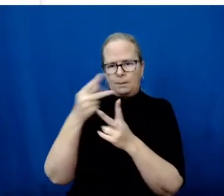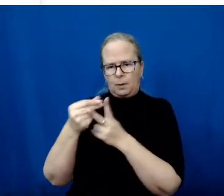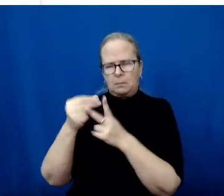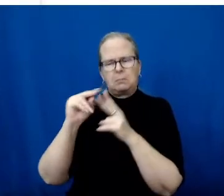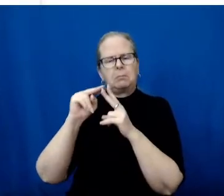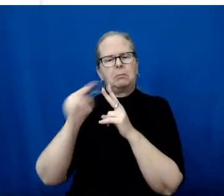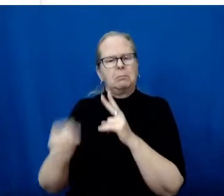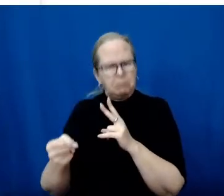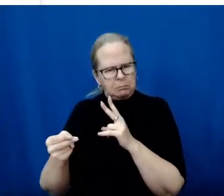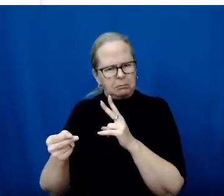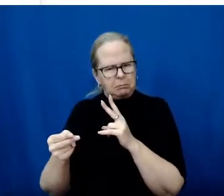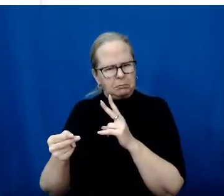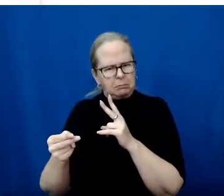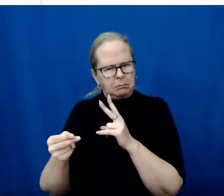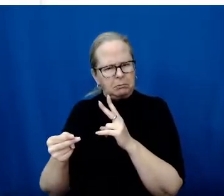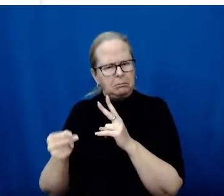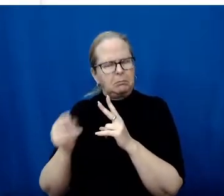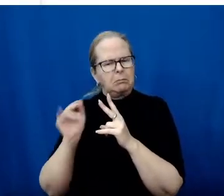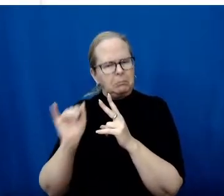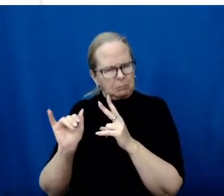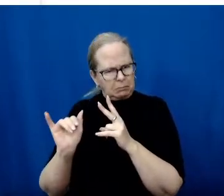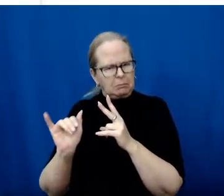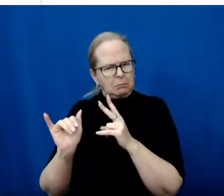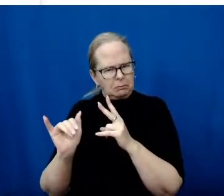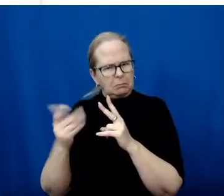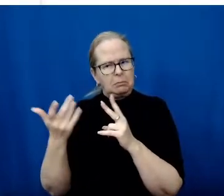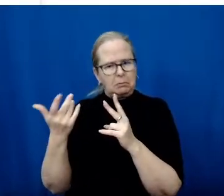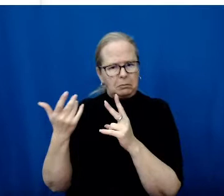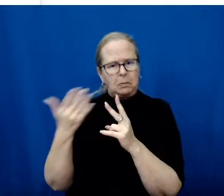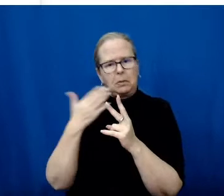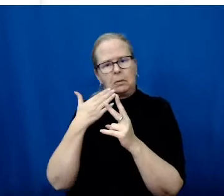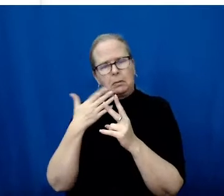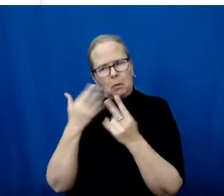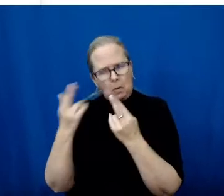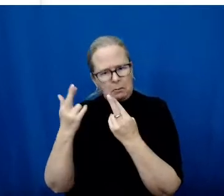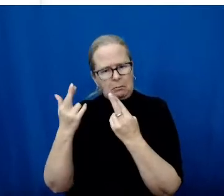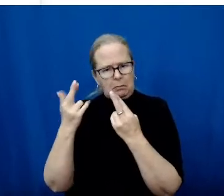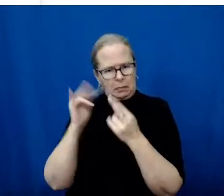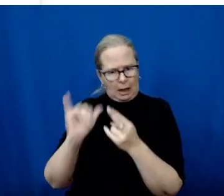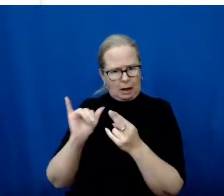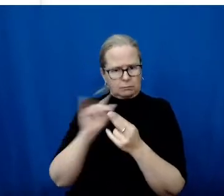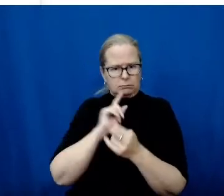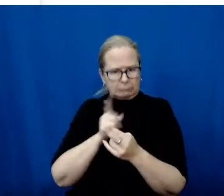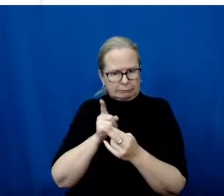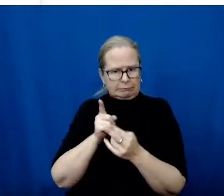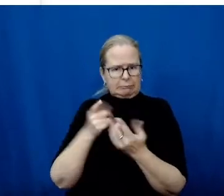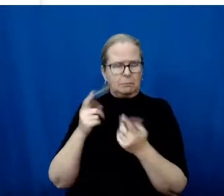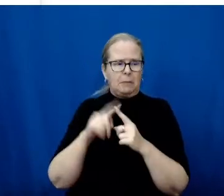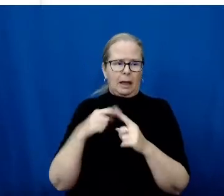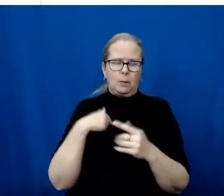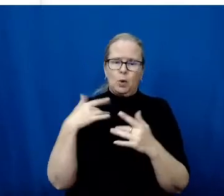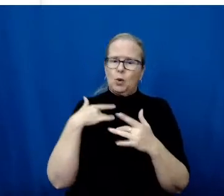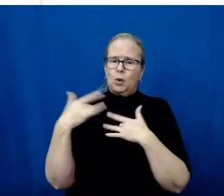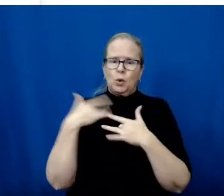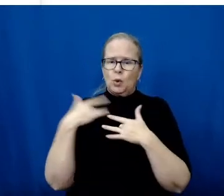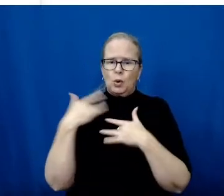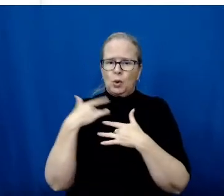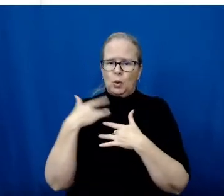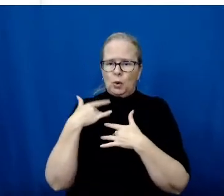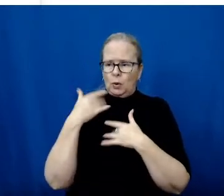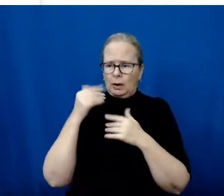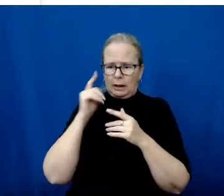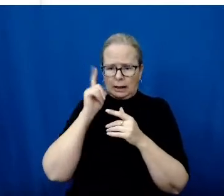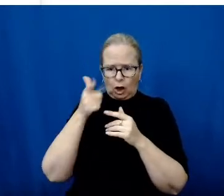One of the concerns that I've had is maybe there's going to be a late tail to this mortality curve. So tomorrow will really be a day. If we have